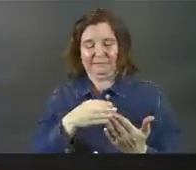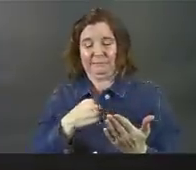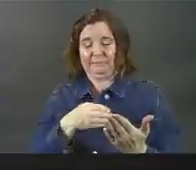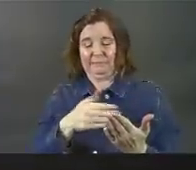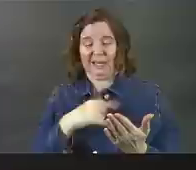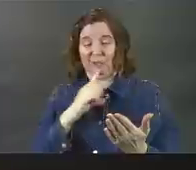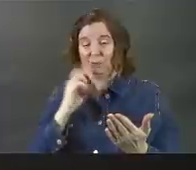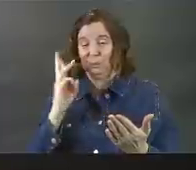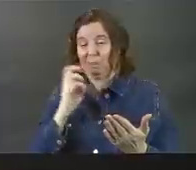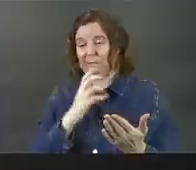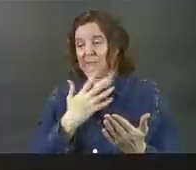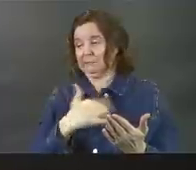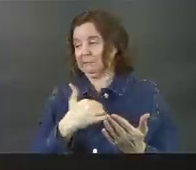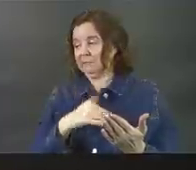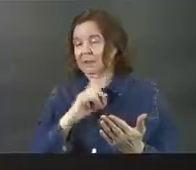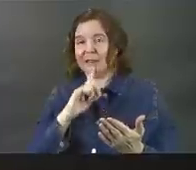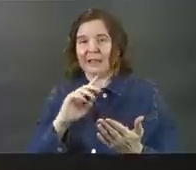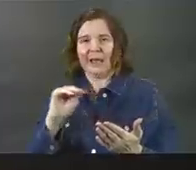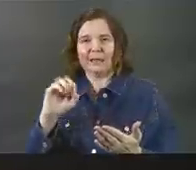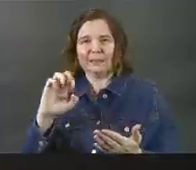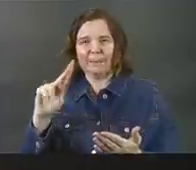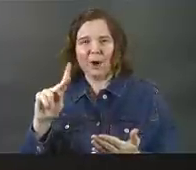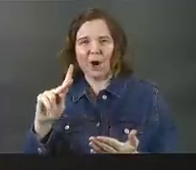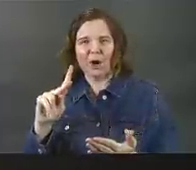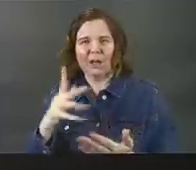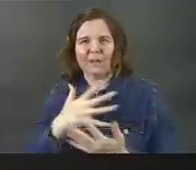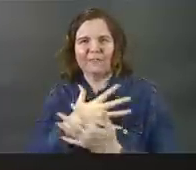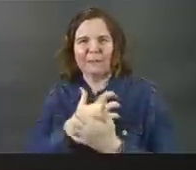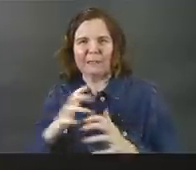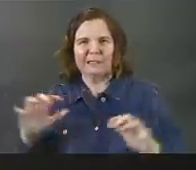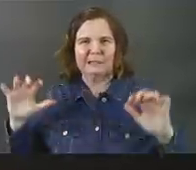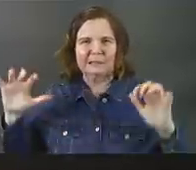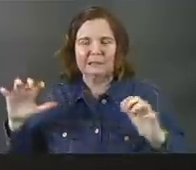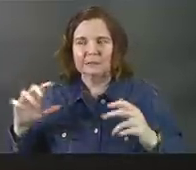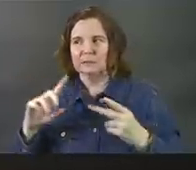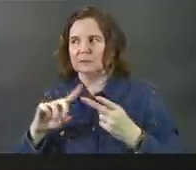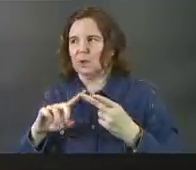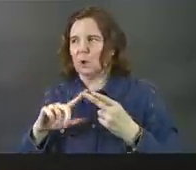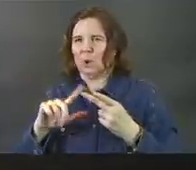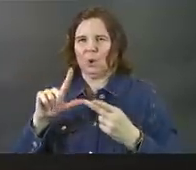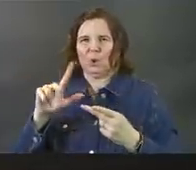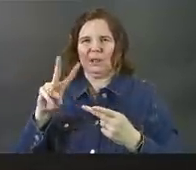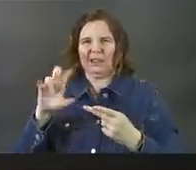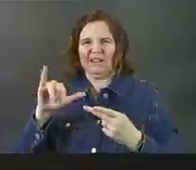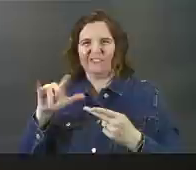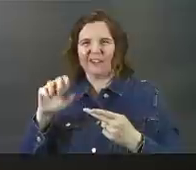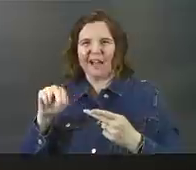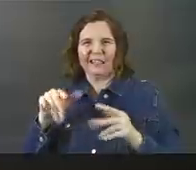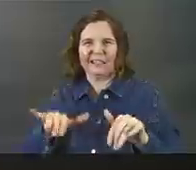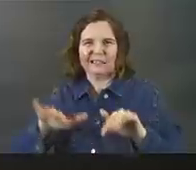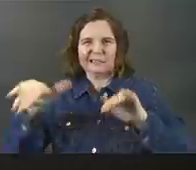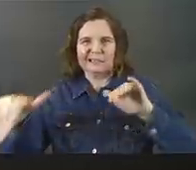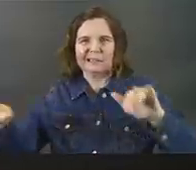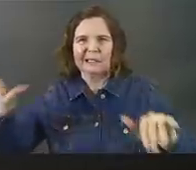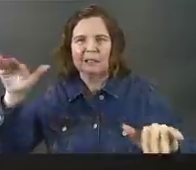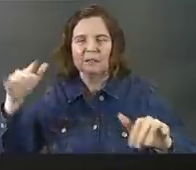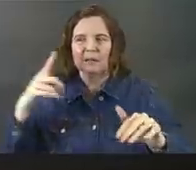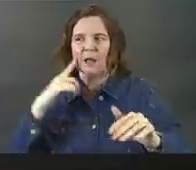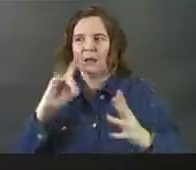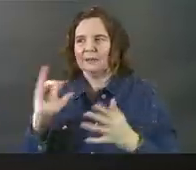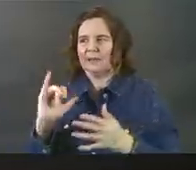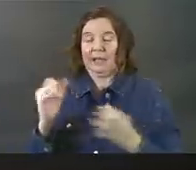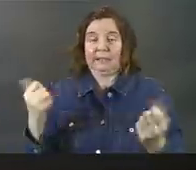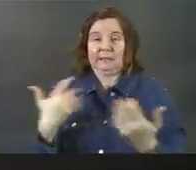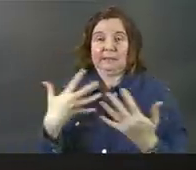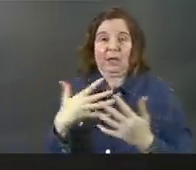and it is super weird. There's like Mark of the Beast, and there's some sort of Leviathan in the sea that's going to do something bad, and like it's just